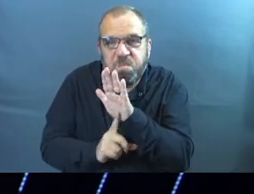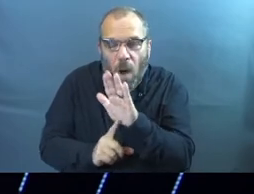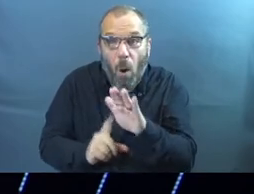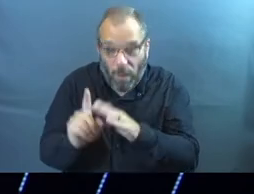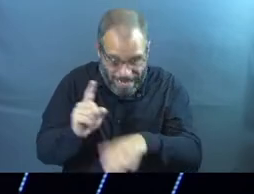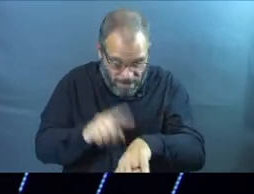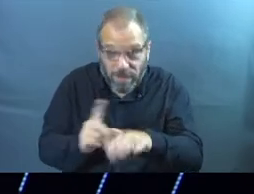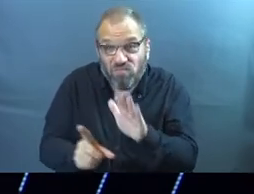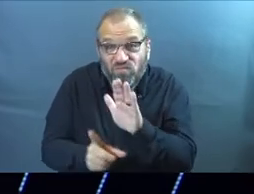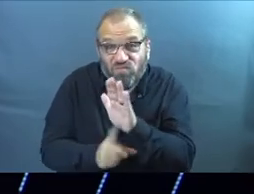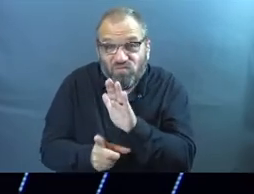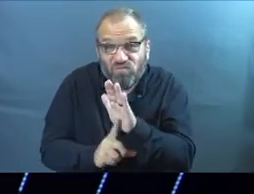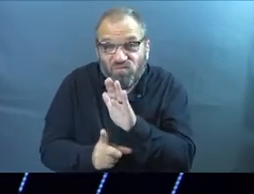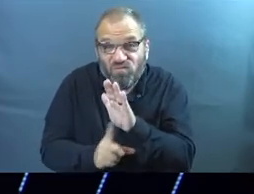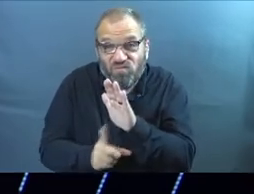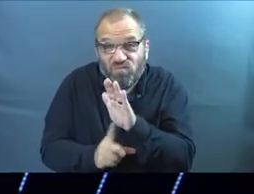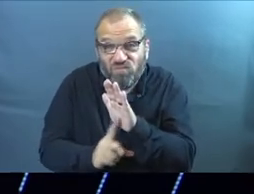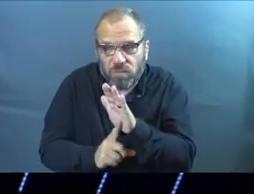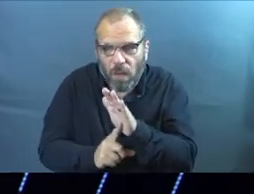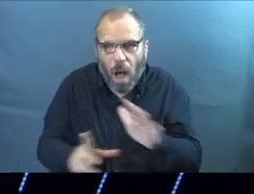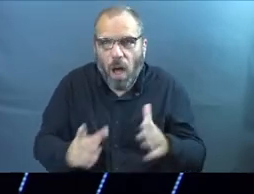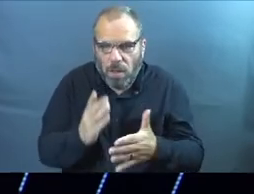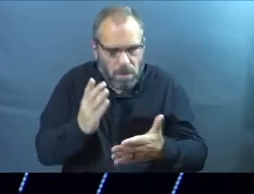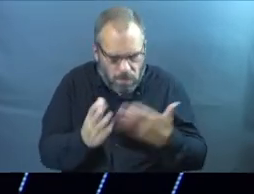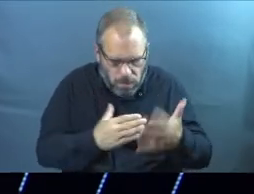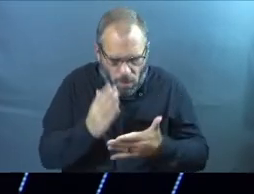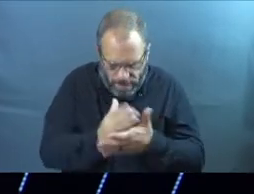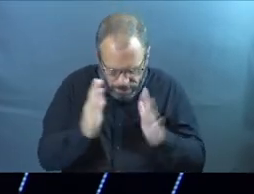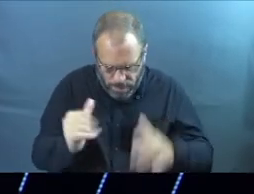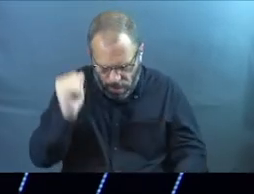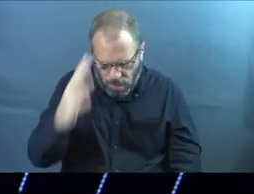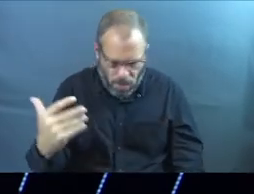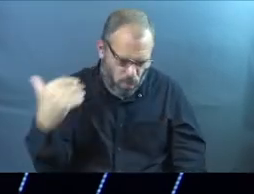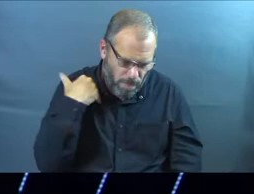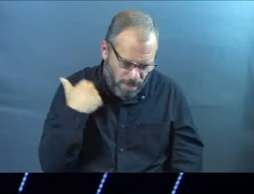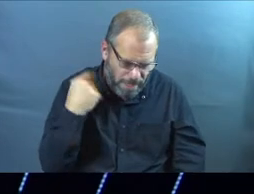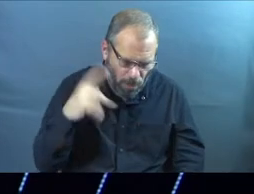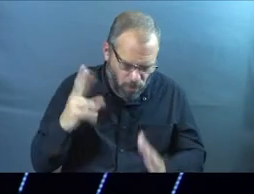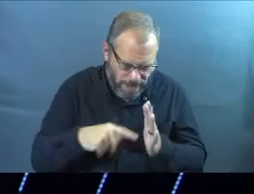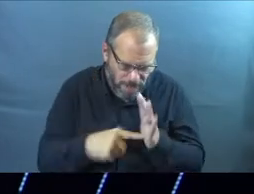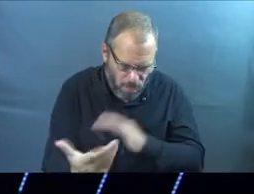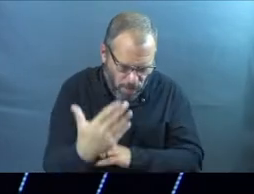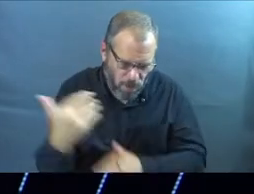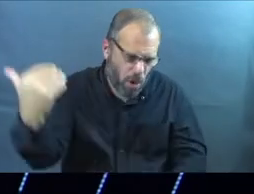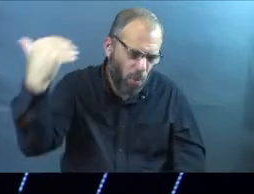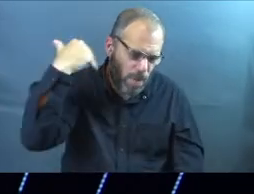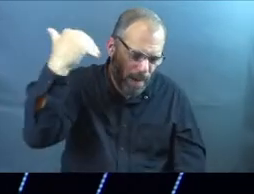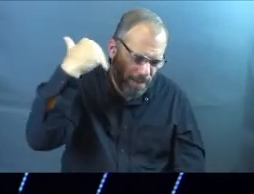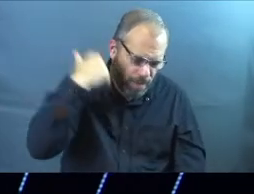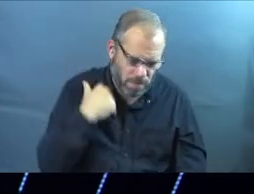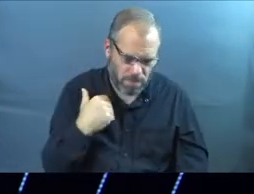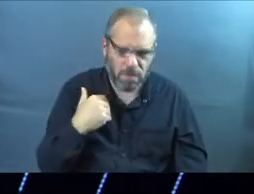would do is when the alarm went off, they would stop and they would say, God, remind me of what I read this morning.